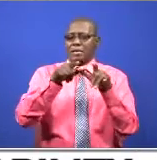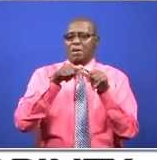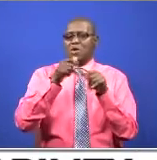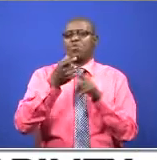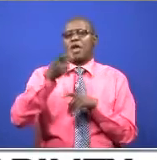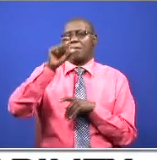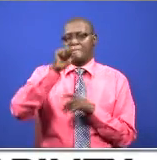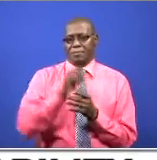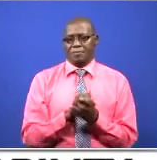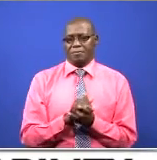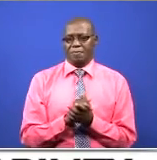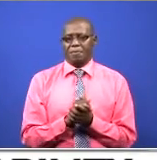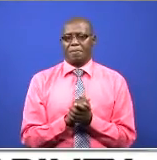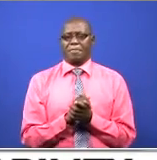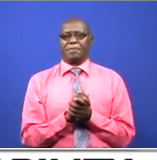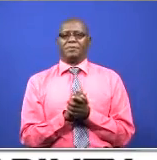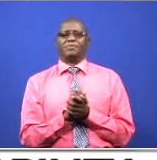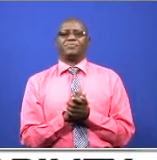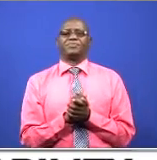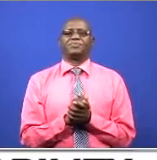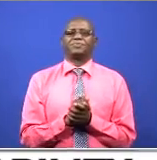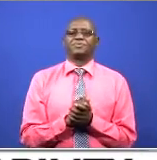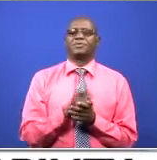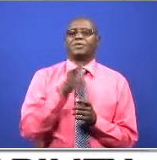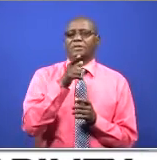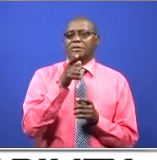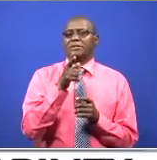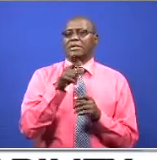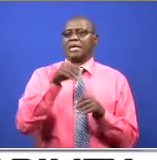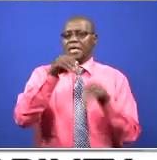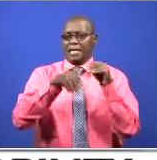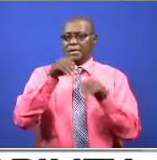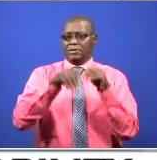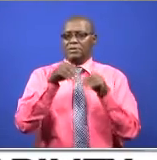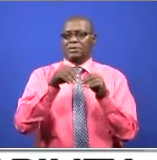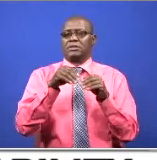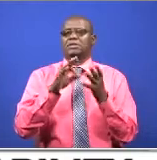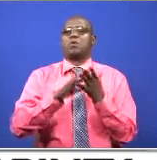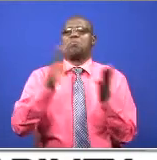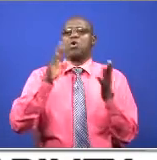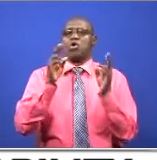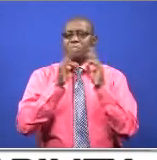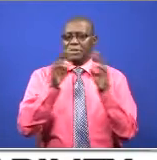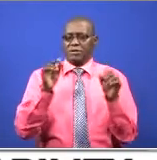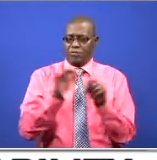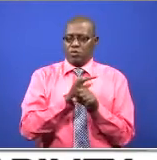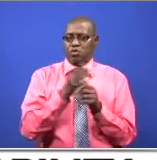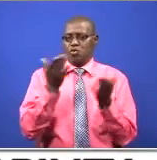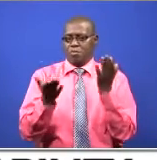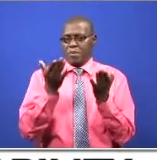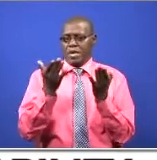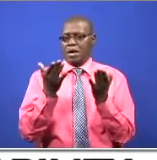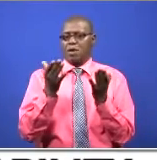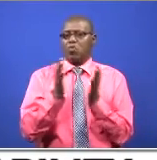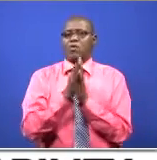So especially that this particular election is more peaceful compared to the past.